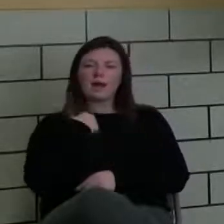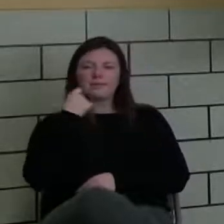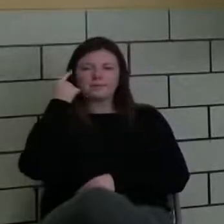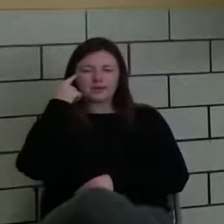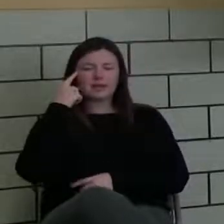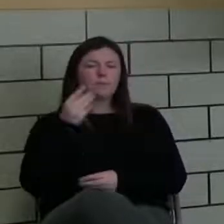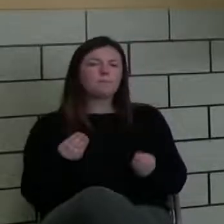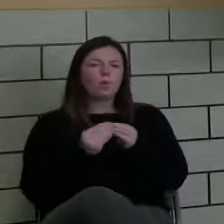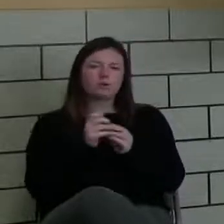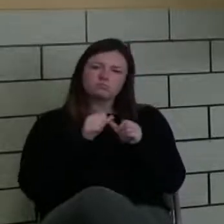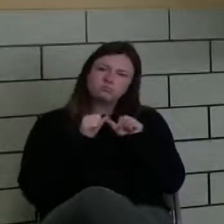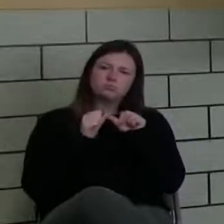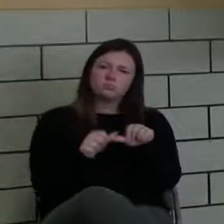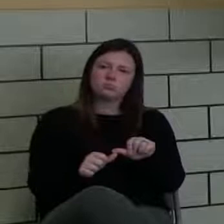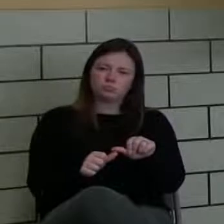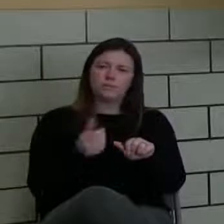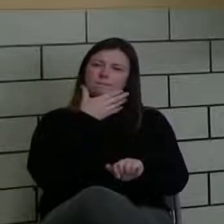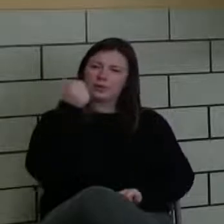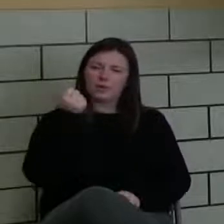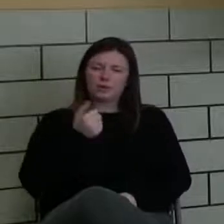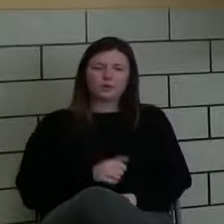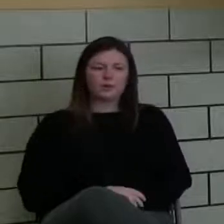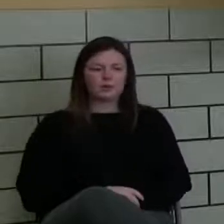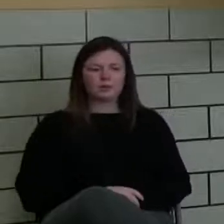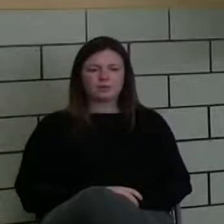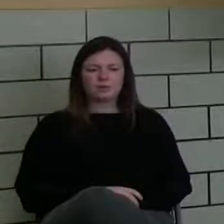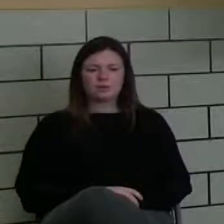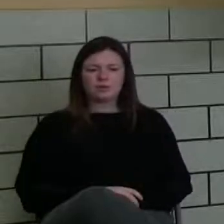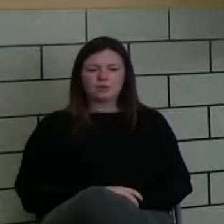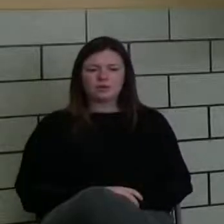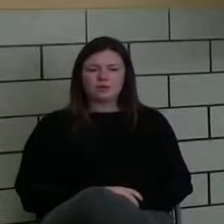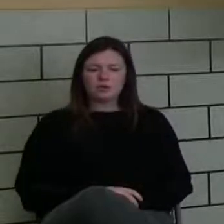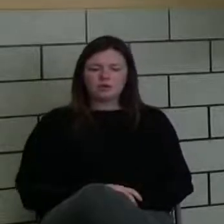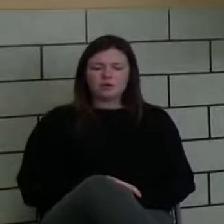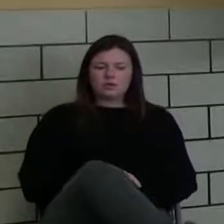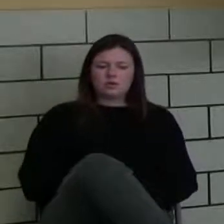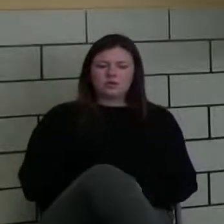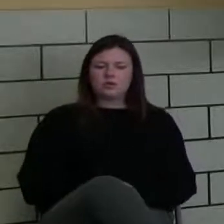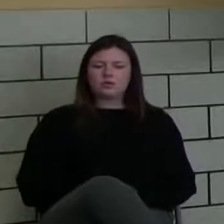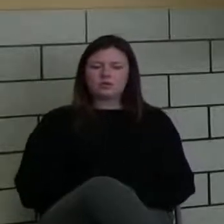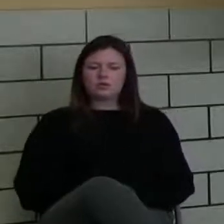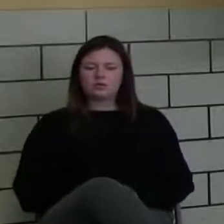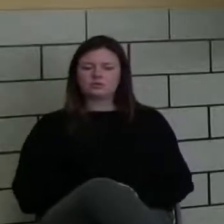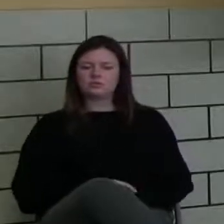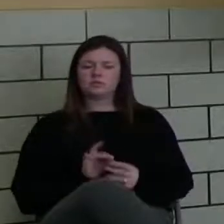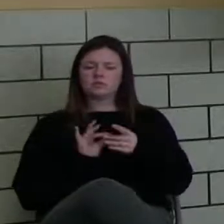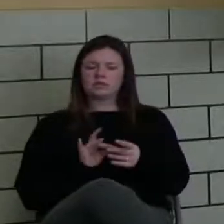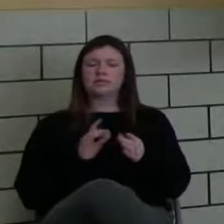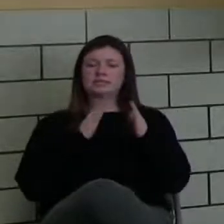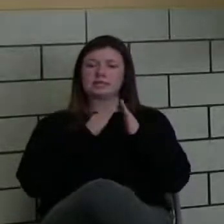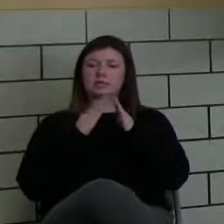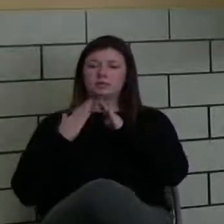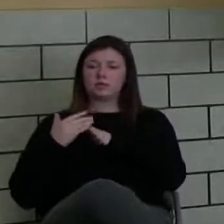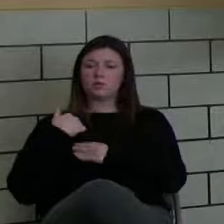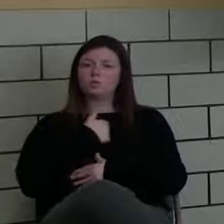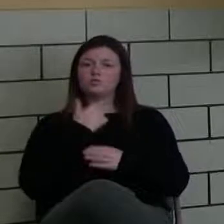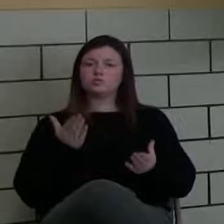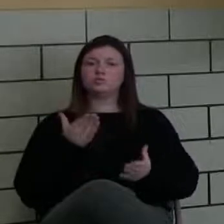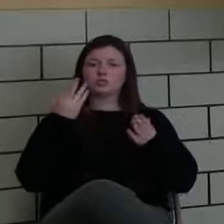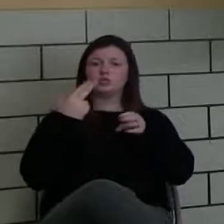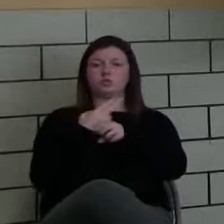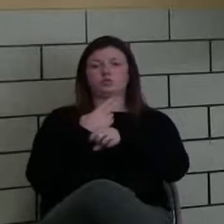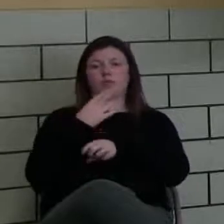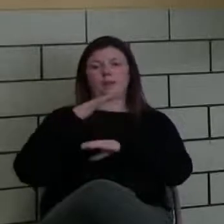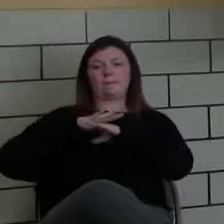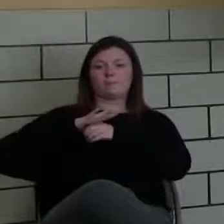So also in the amenity zone for this downtown core, we're suggesting that we use a pressed paver in this area